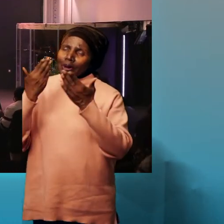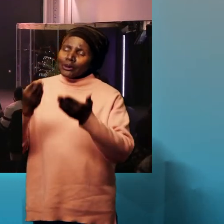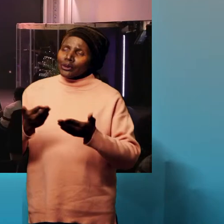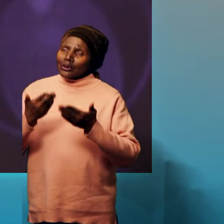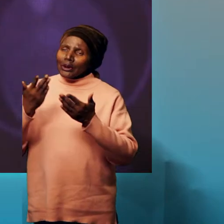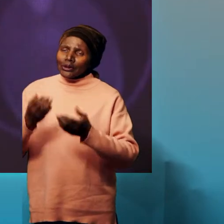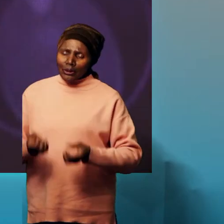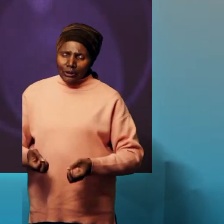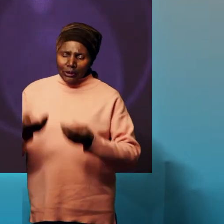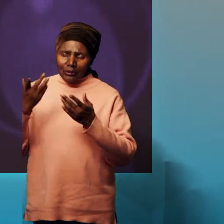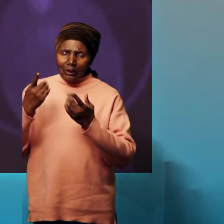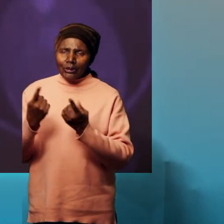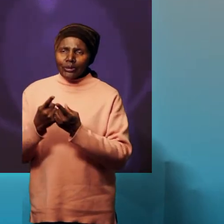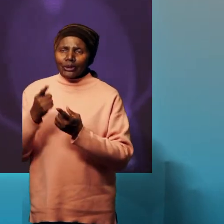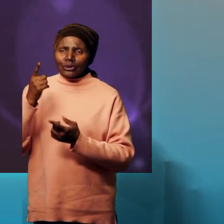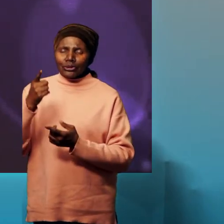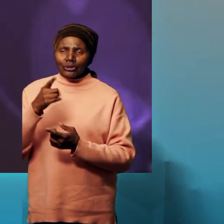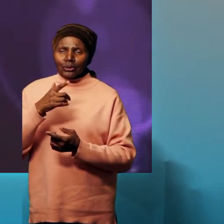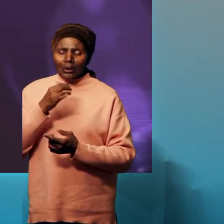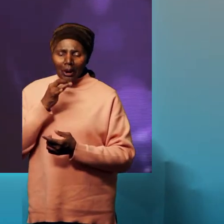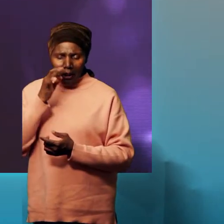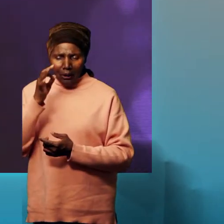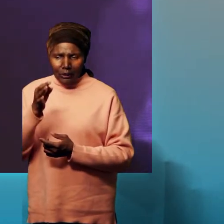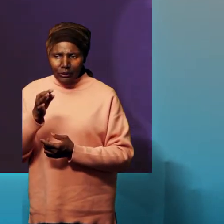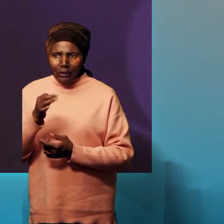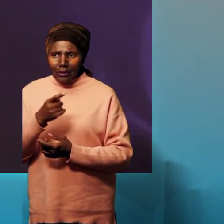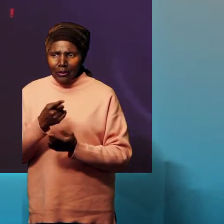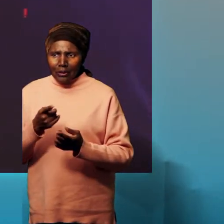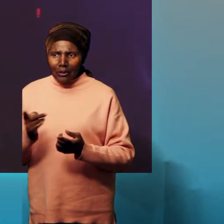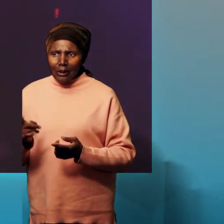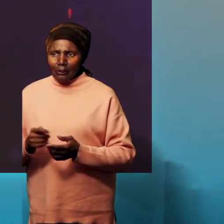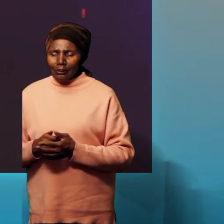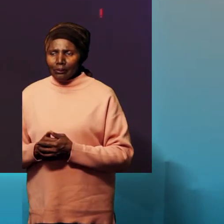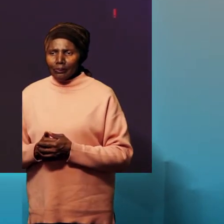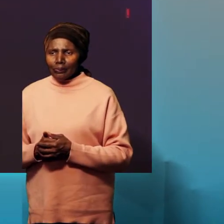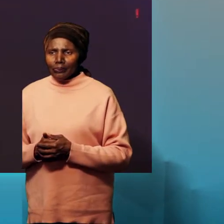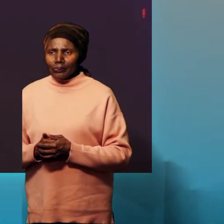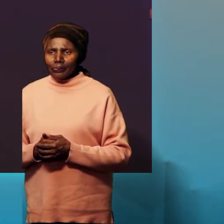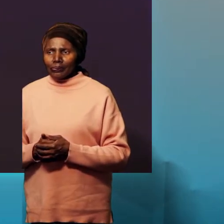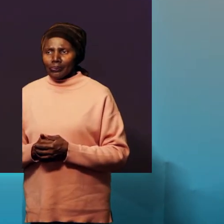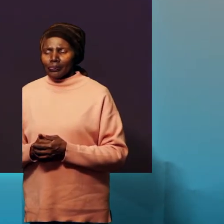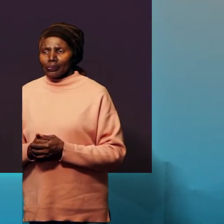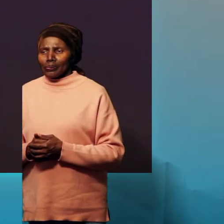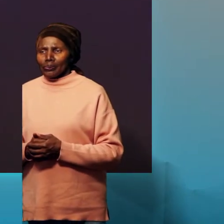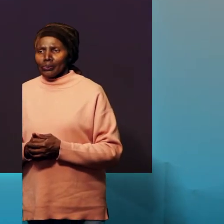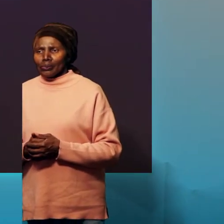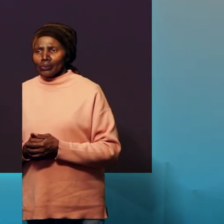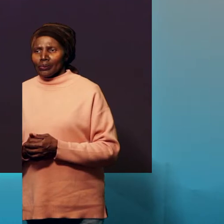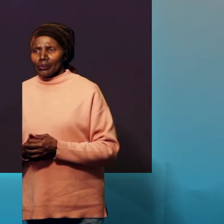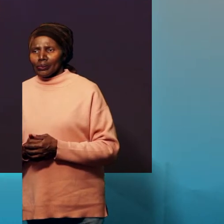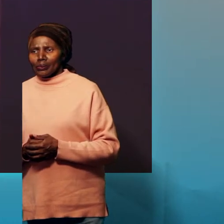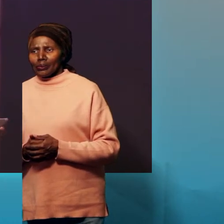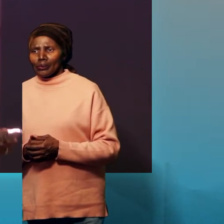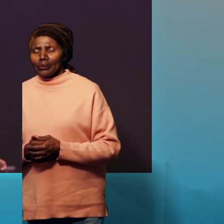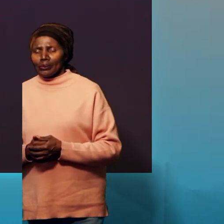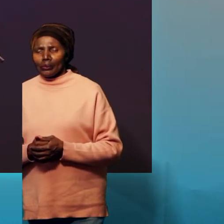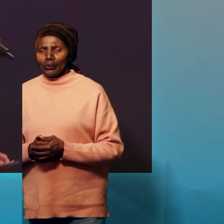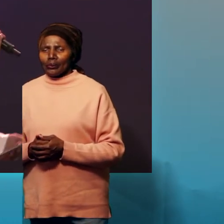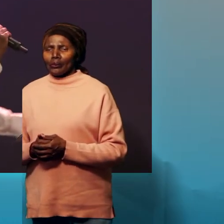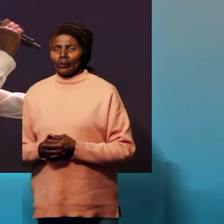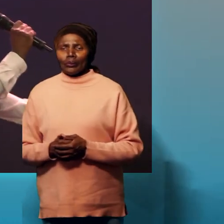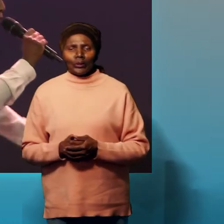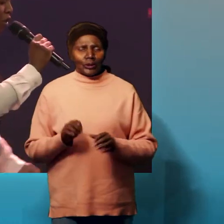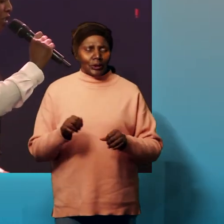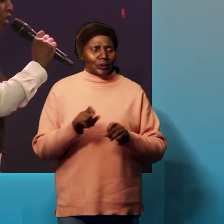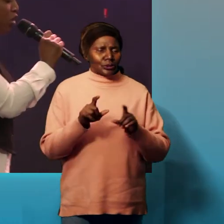to. Oh, let's press in the spirit. Let's press in the spirit. Let's press in the spirit. Yes, Lord, we want to give up. Lord, we